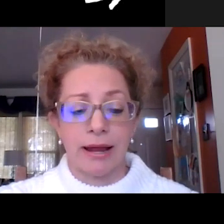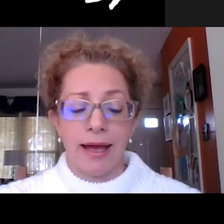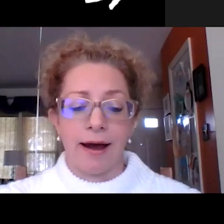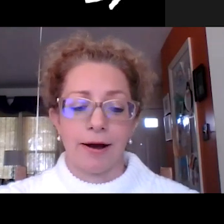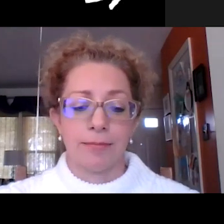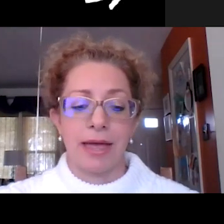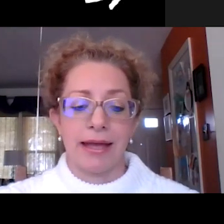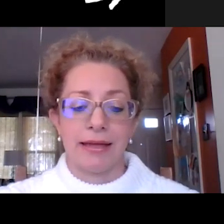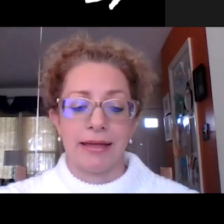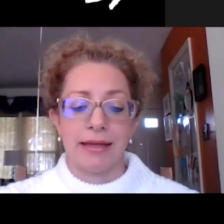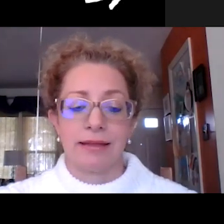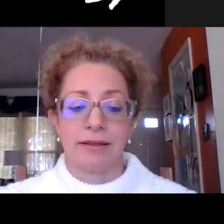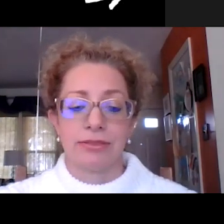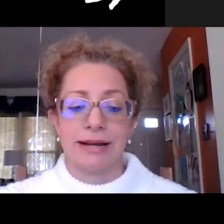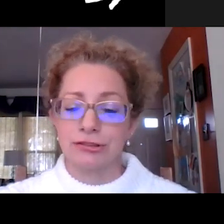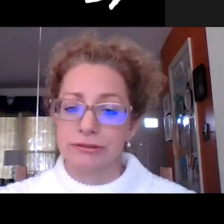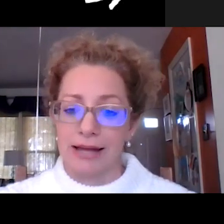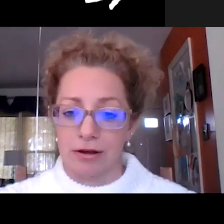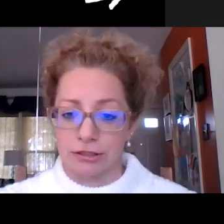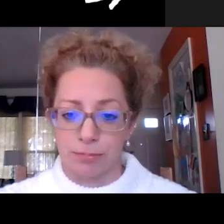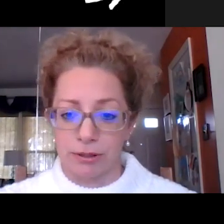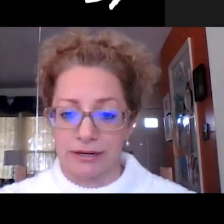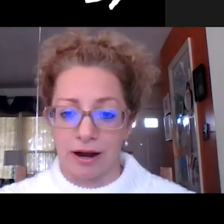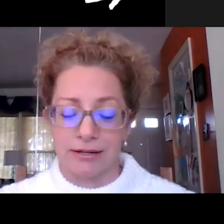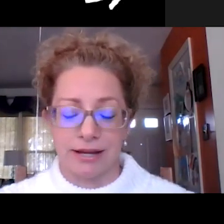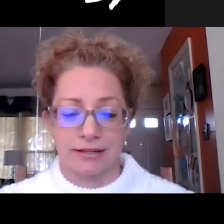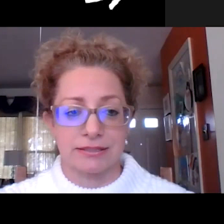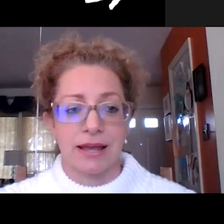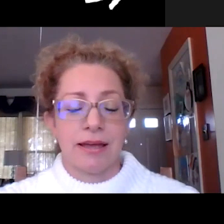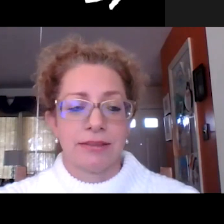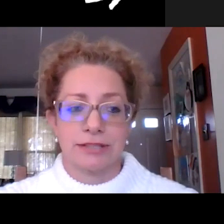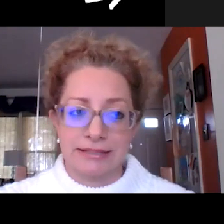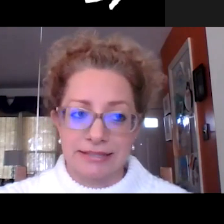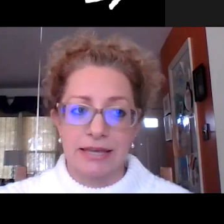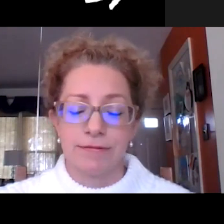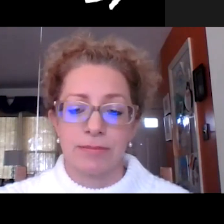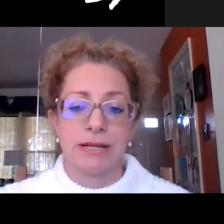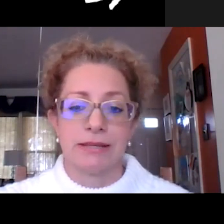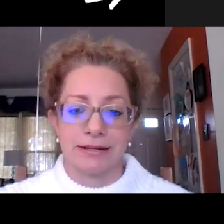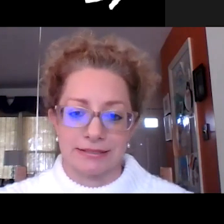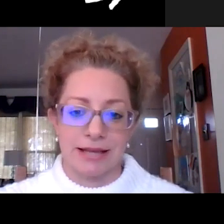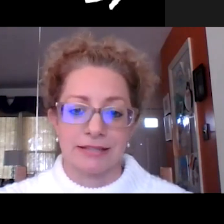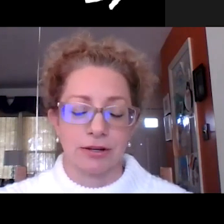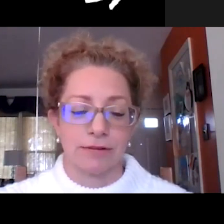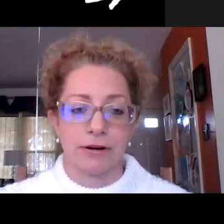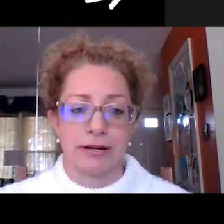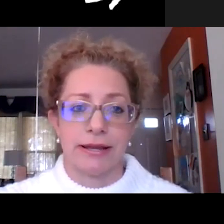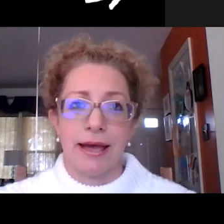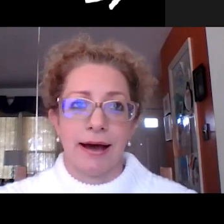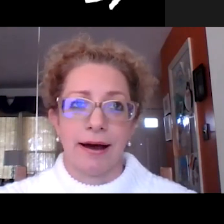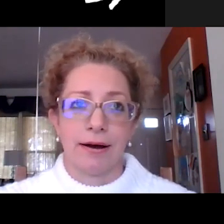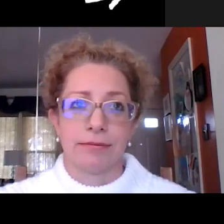November. And the National Dialogues, to put it in context, there's an executive committee that decides